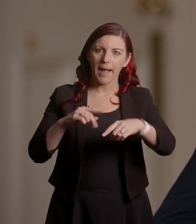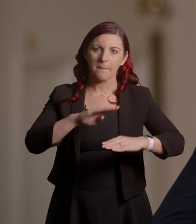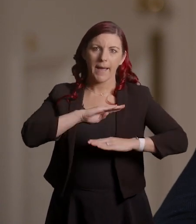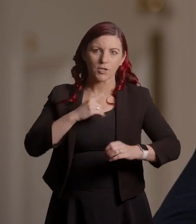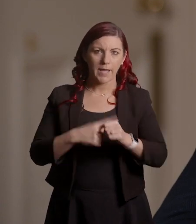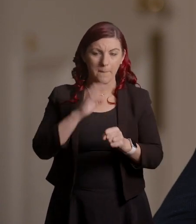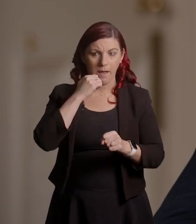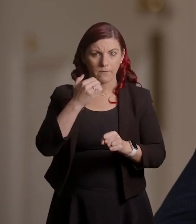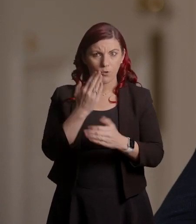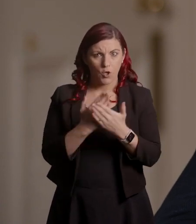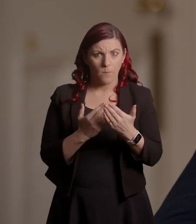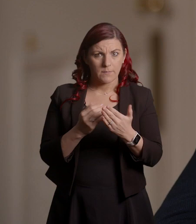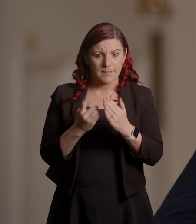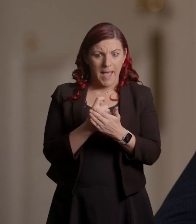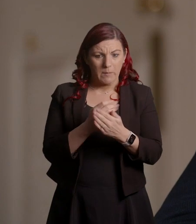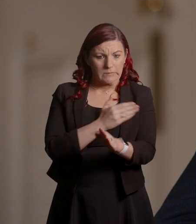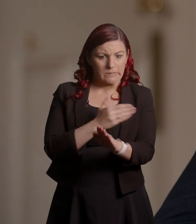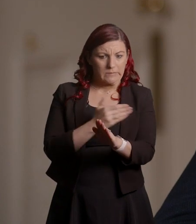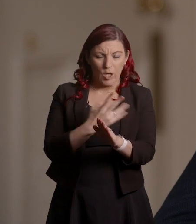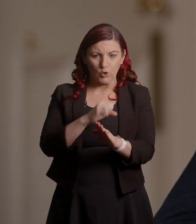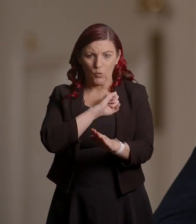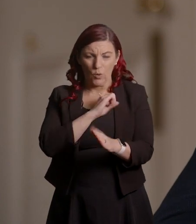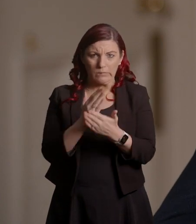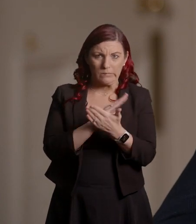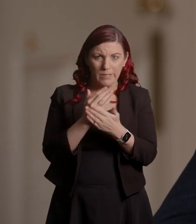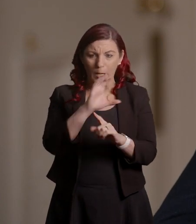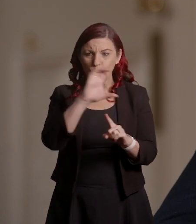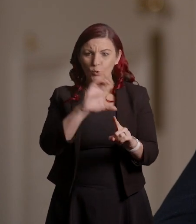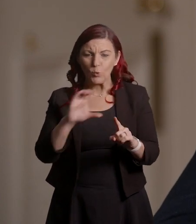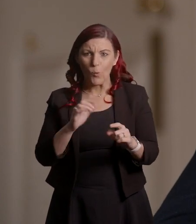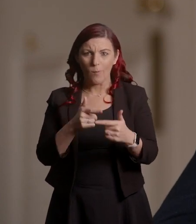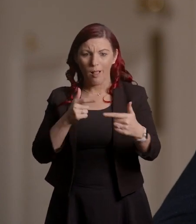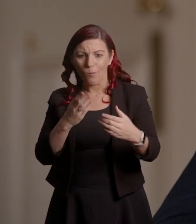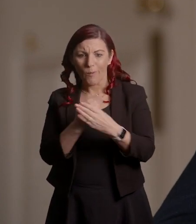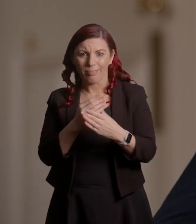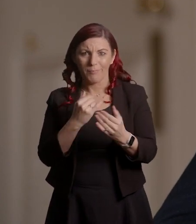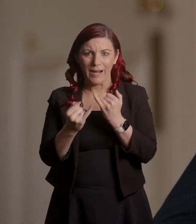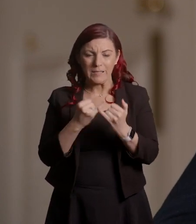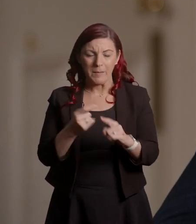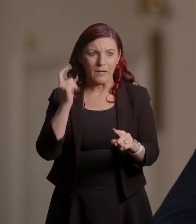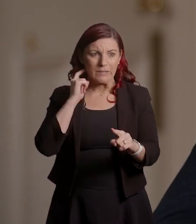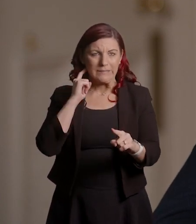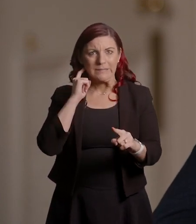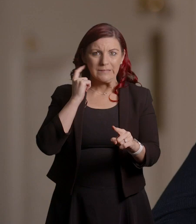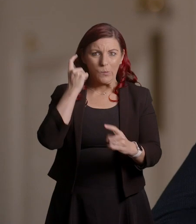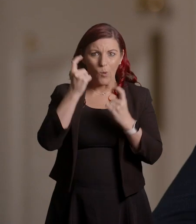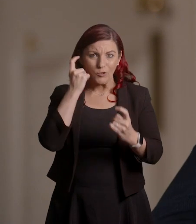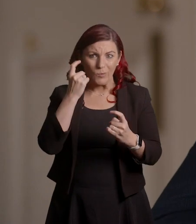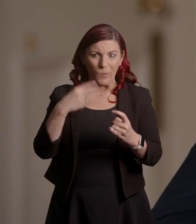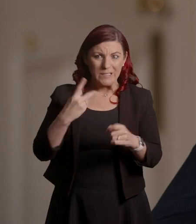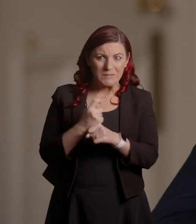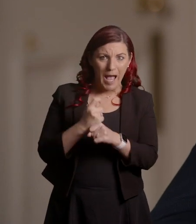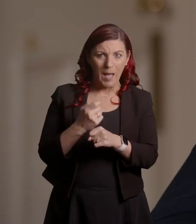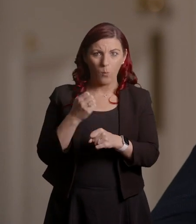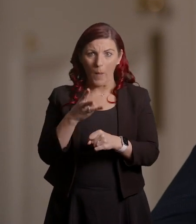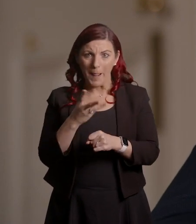For a period there we weren't sure. I can remember having Zoom calls with players and in the back of your head you're saying, is this not just